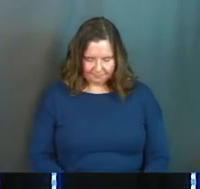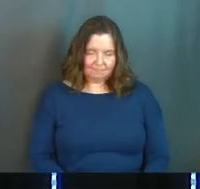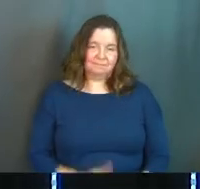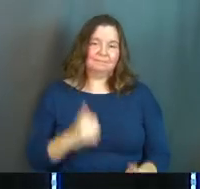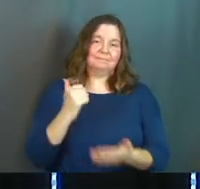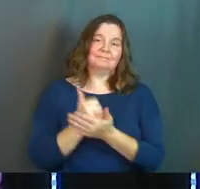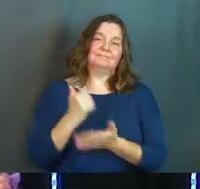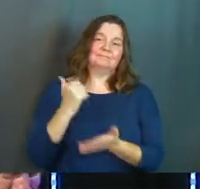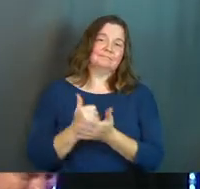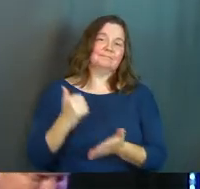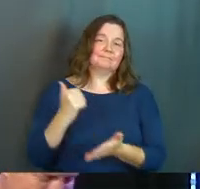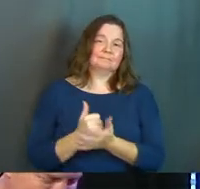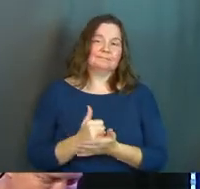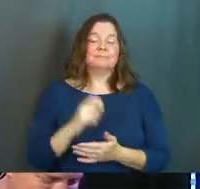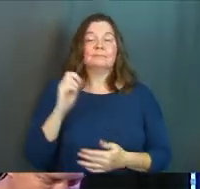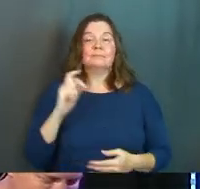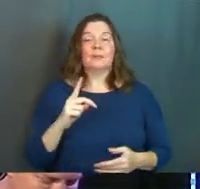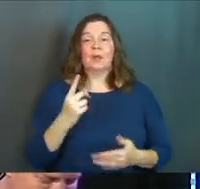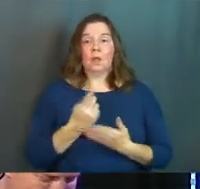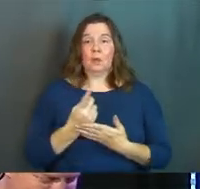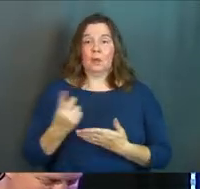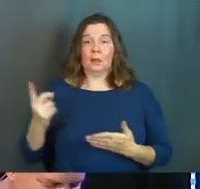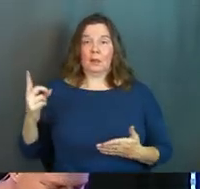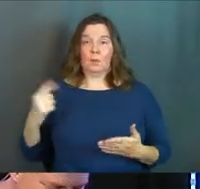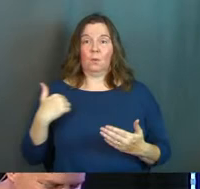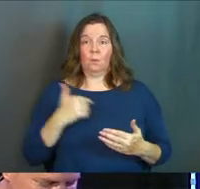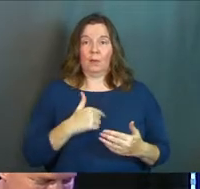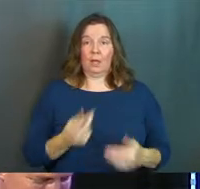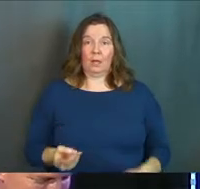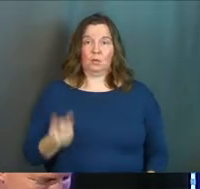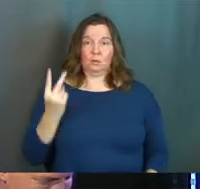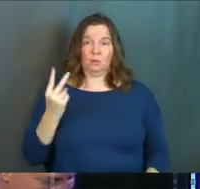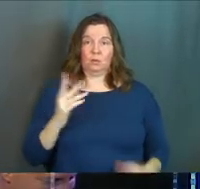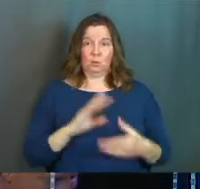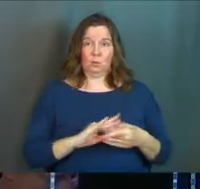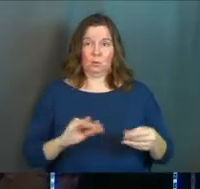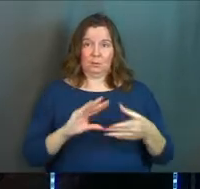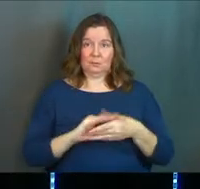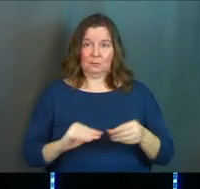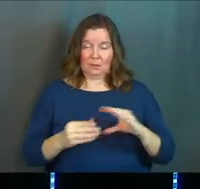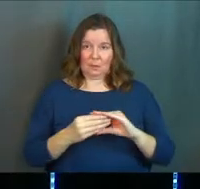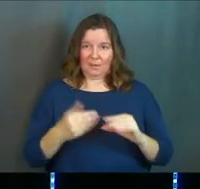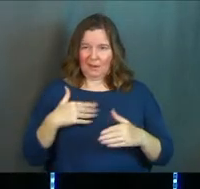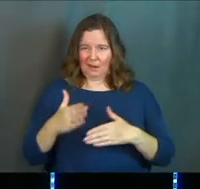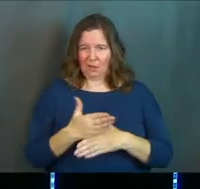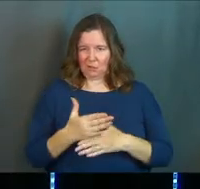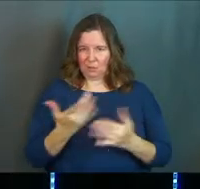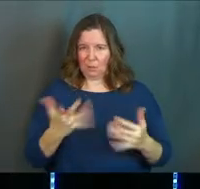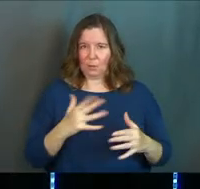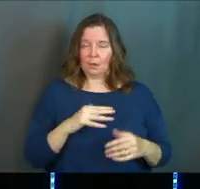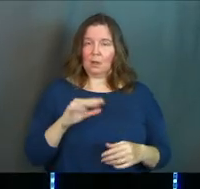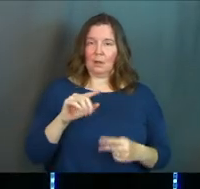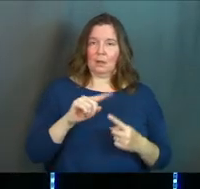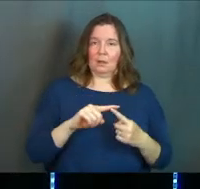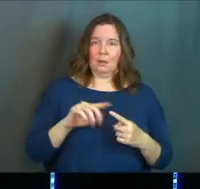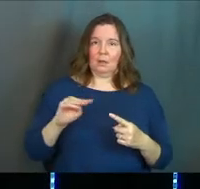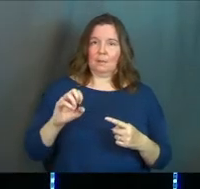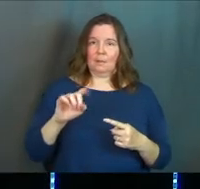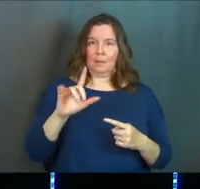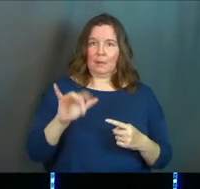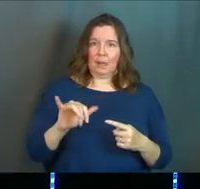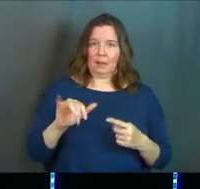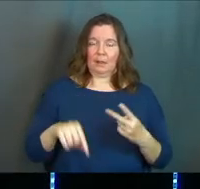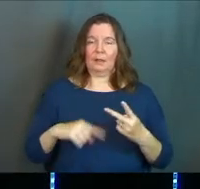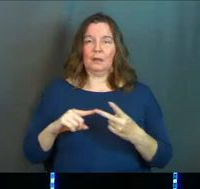Amen, amen, amen. Okay, so last week we had two testimonies. I already shared that were shared. It was Molly and